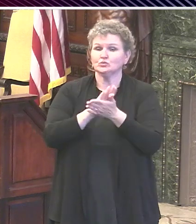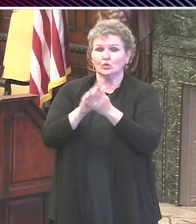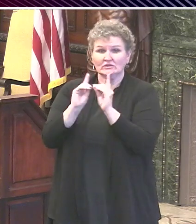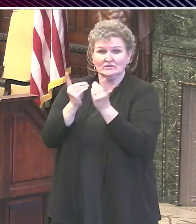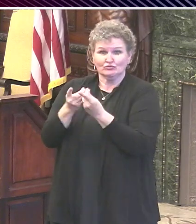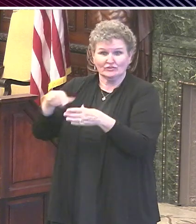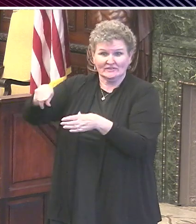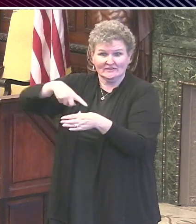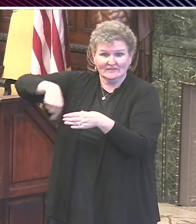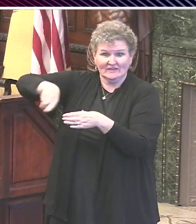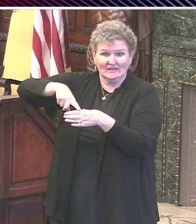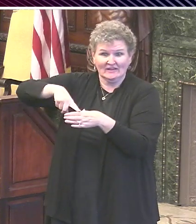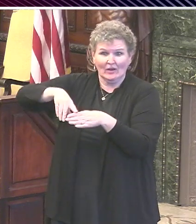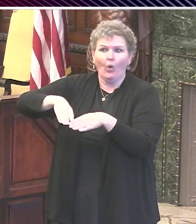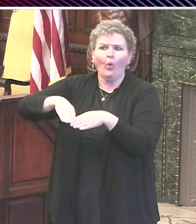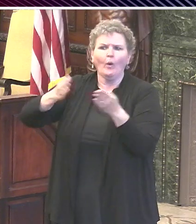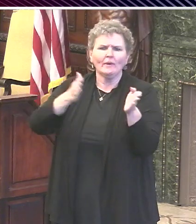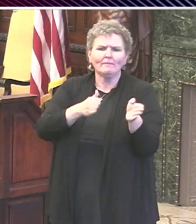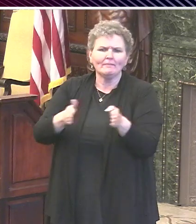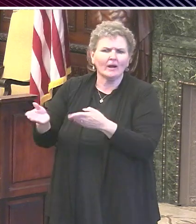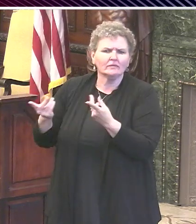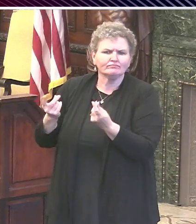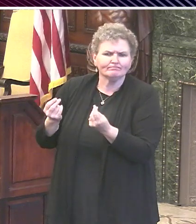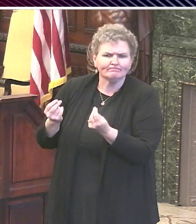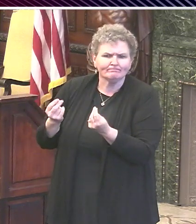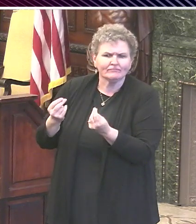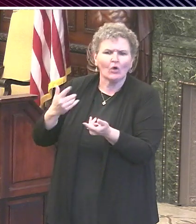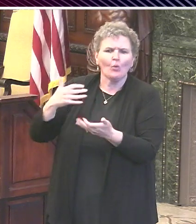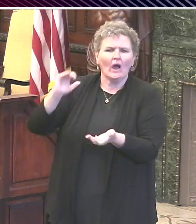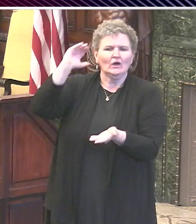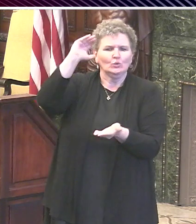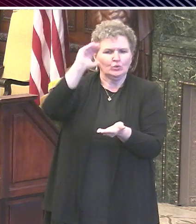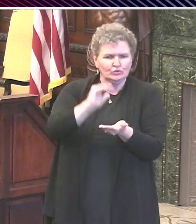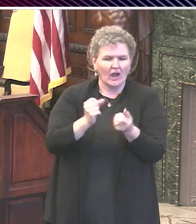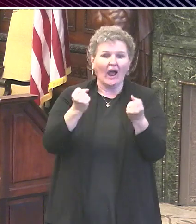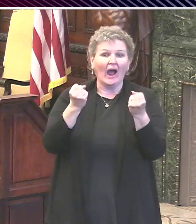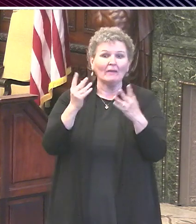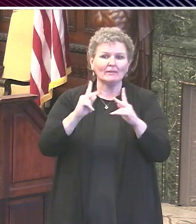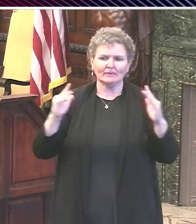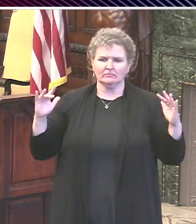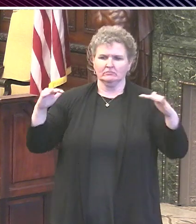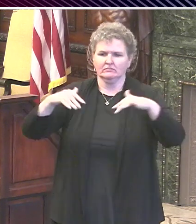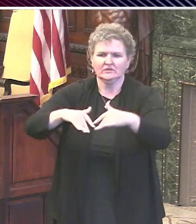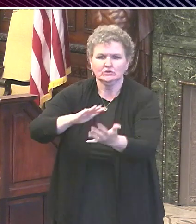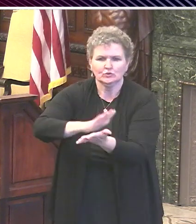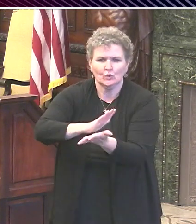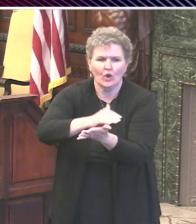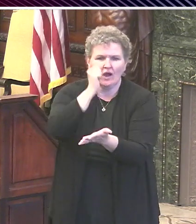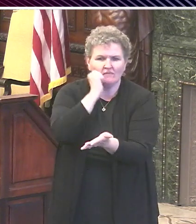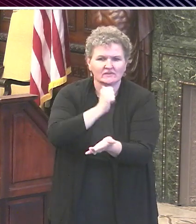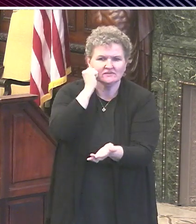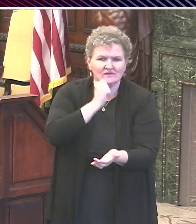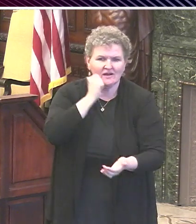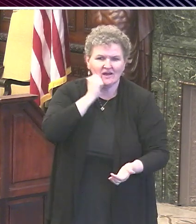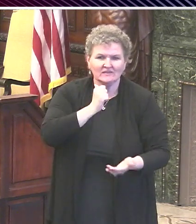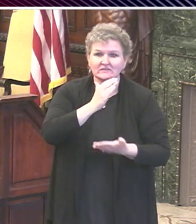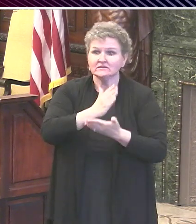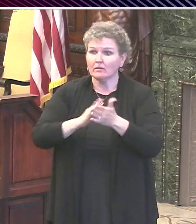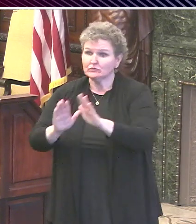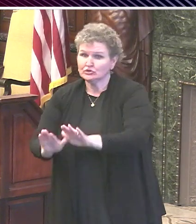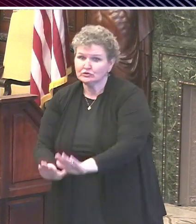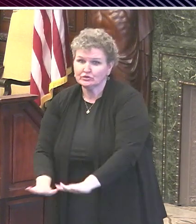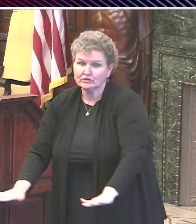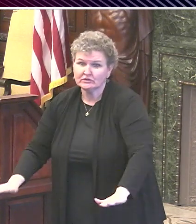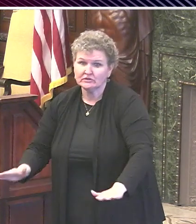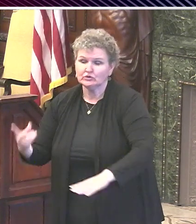plan. That reopening plan included reducing the number of children in school in any given day by having children go to school only 2